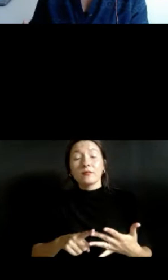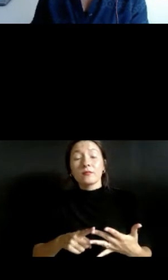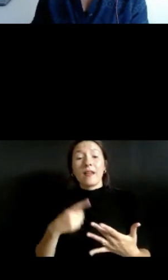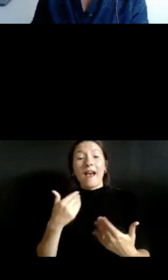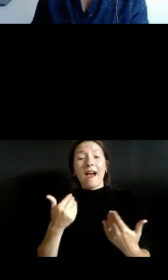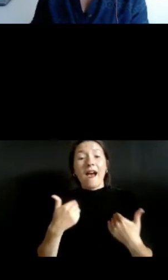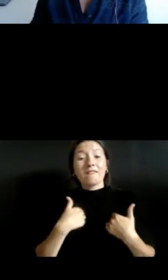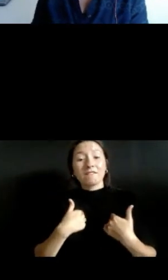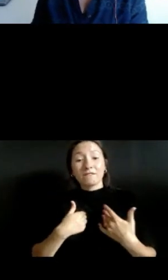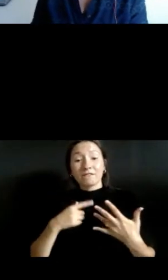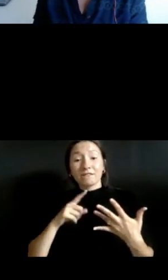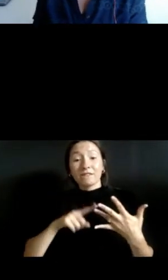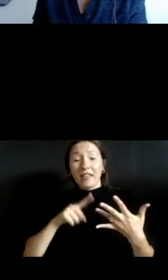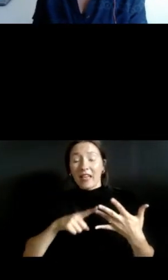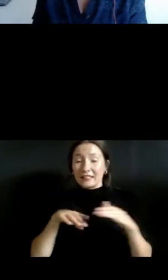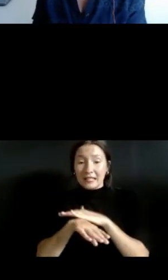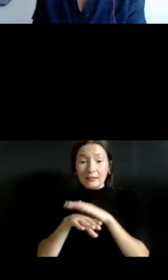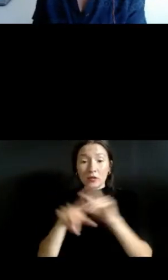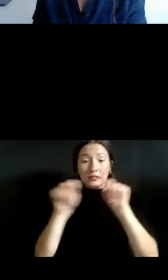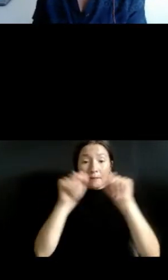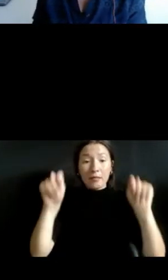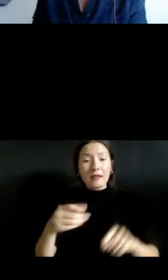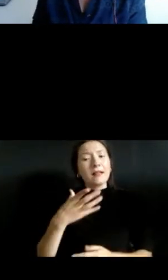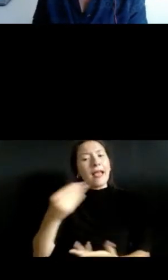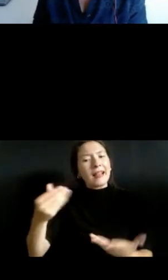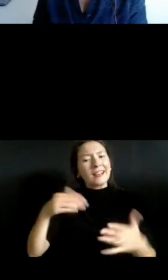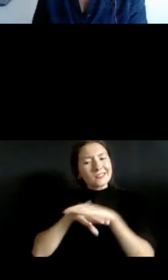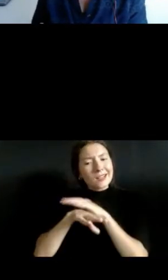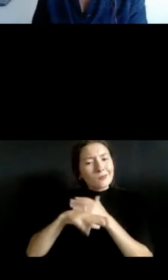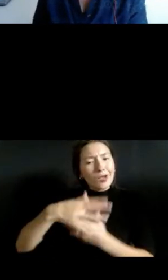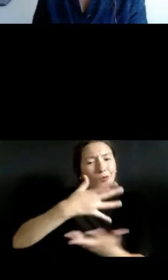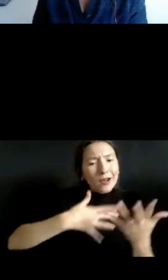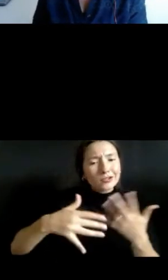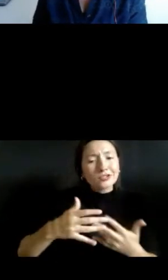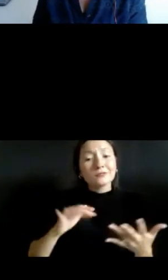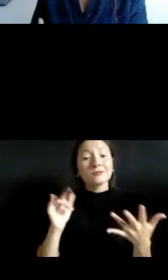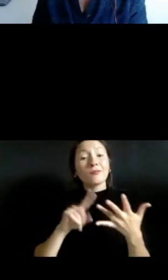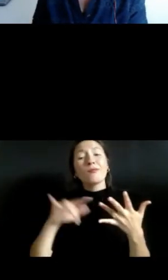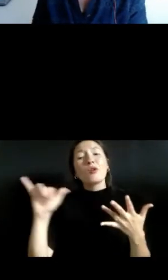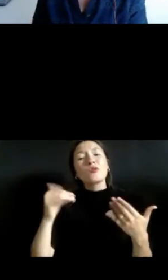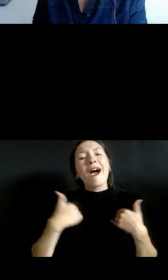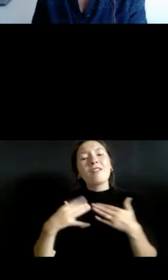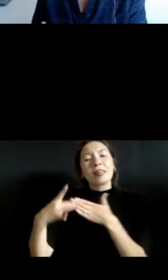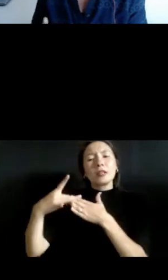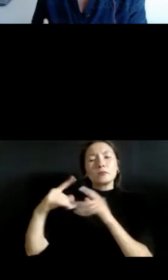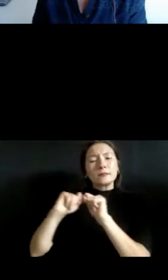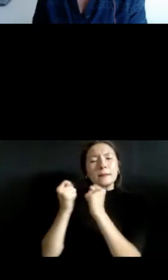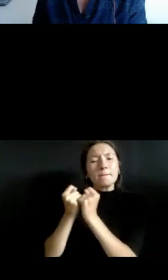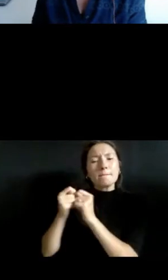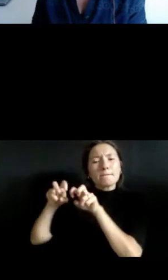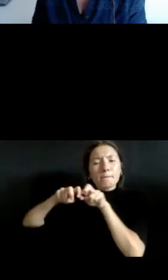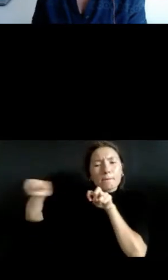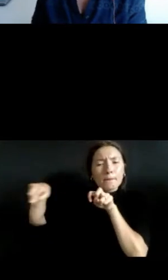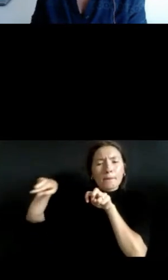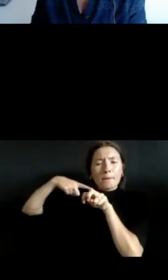organizational support, a leadership which recognizes the benefits of accessibility and is supportive of the extra time and resources